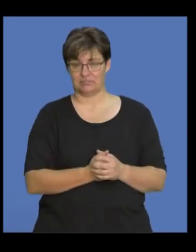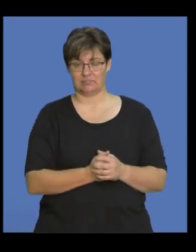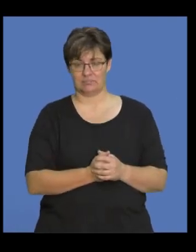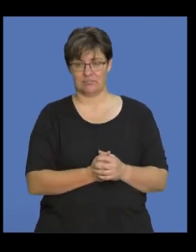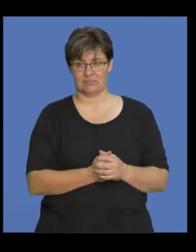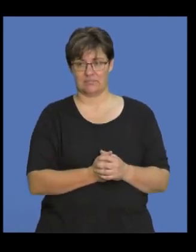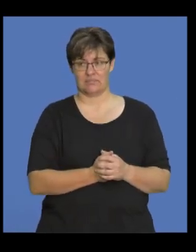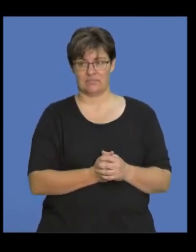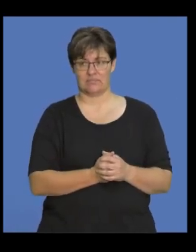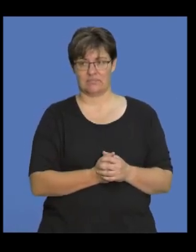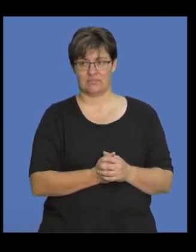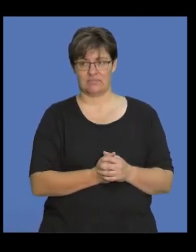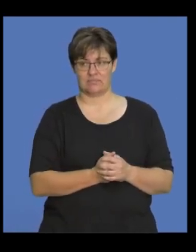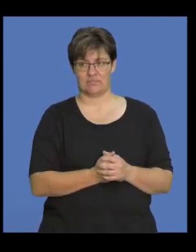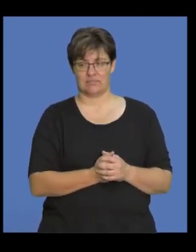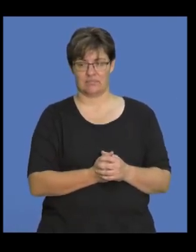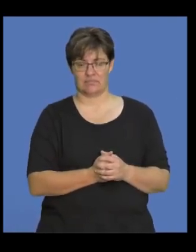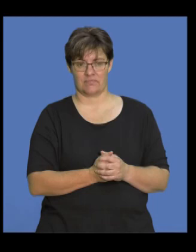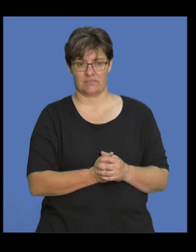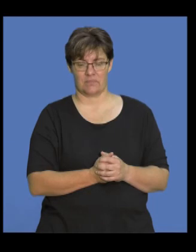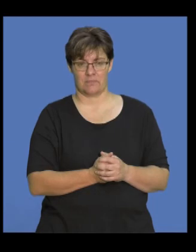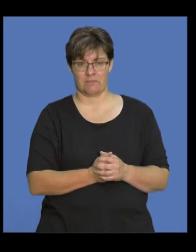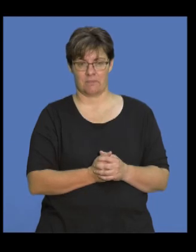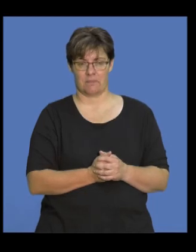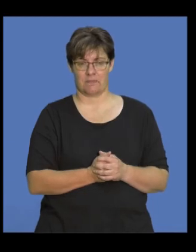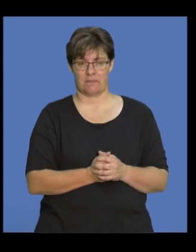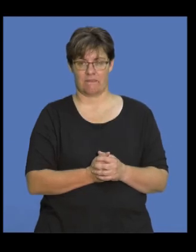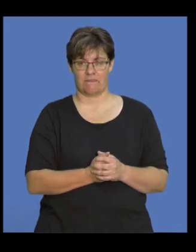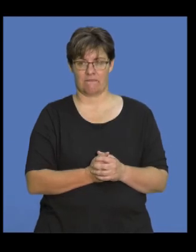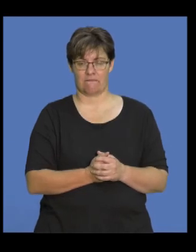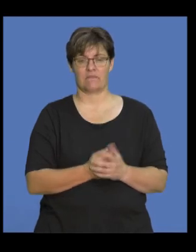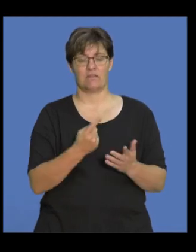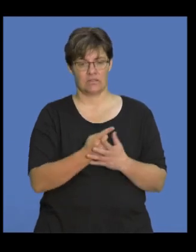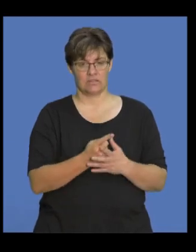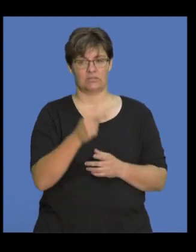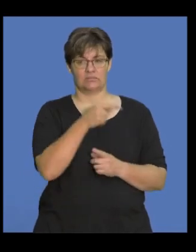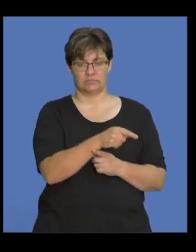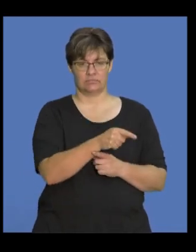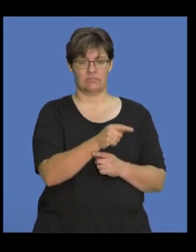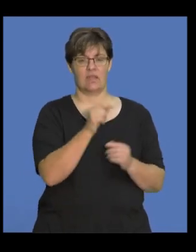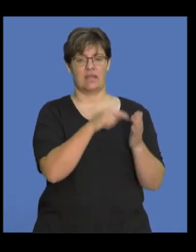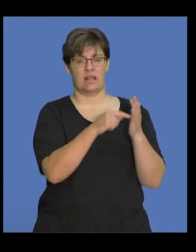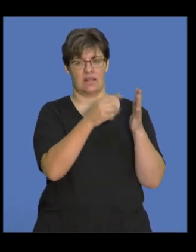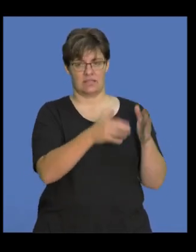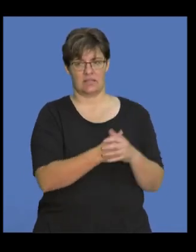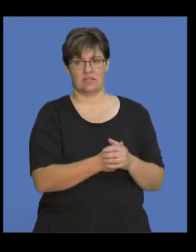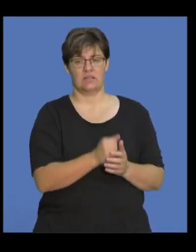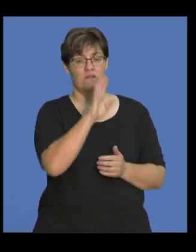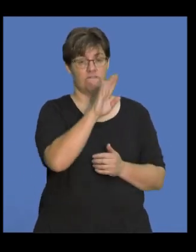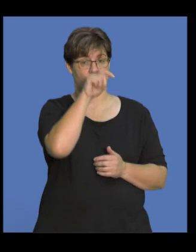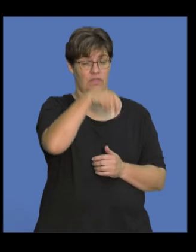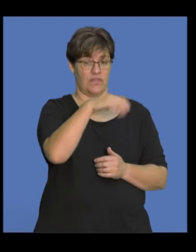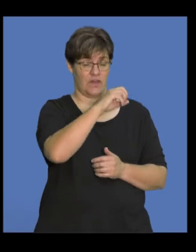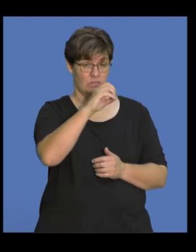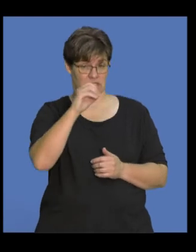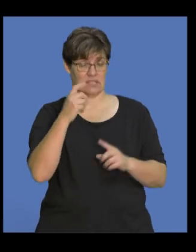the 12 rand and 56 cents there. Then I will just go to my calculator. So it's